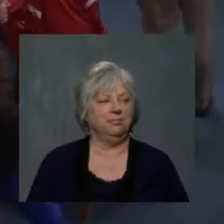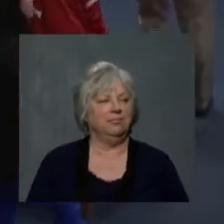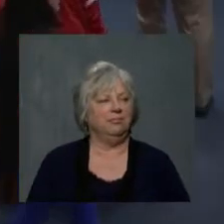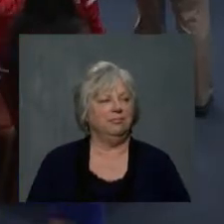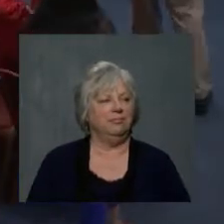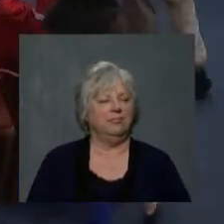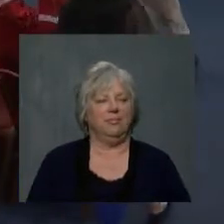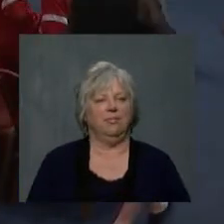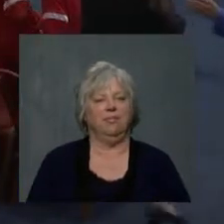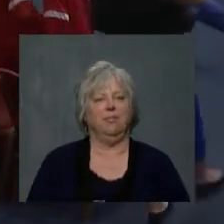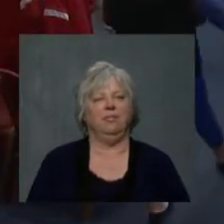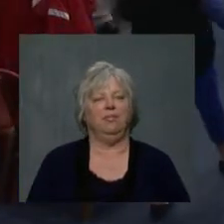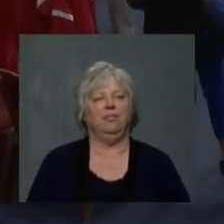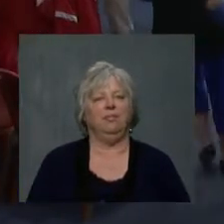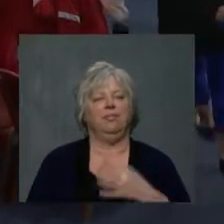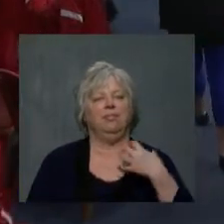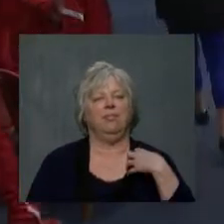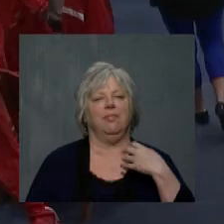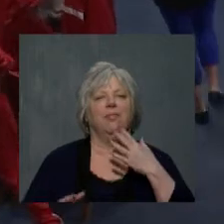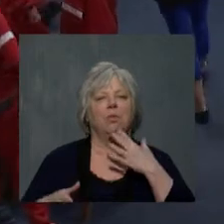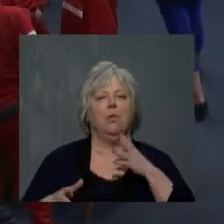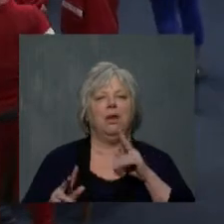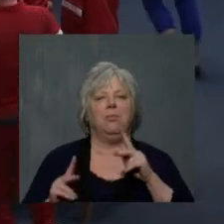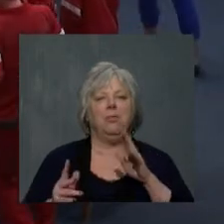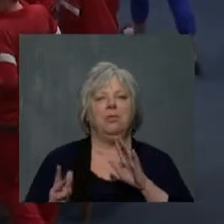We'll give folks a moment or so to